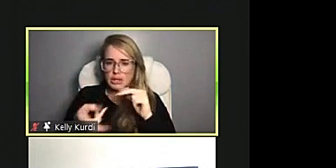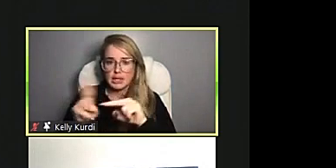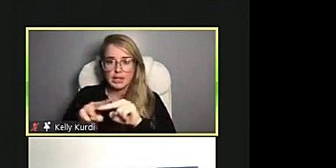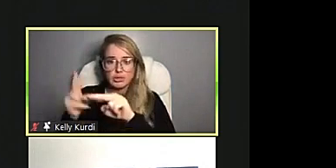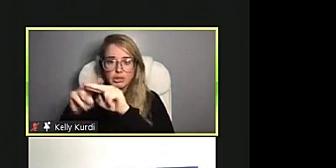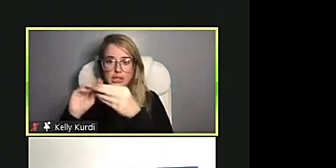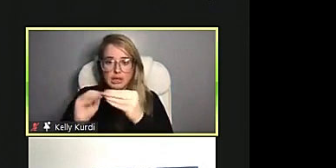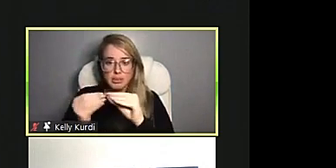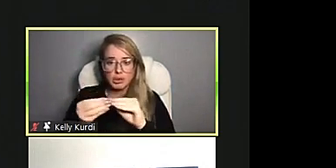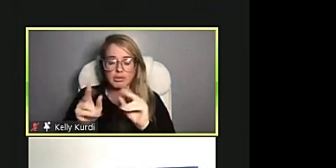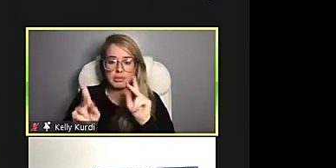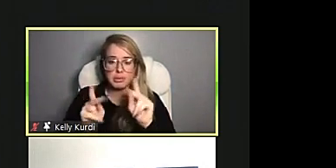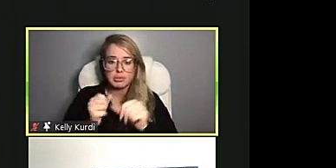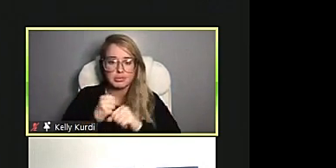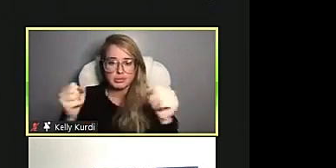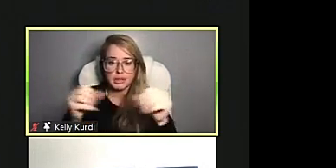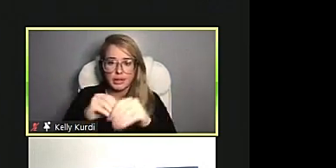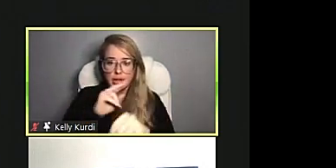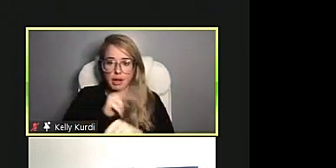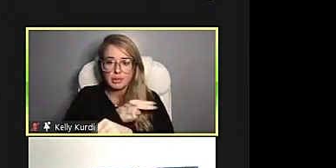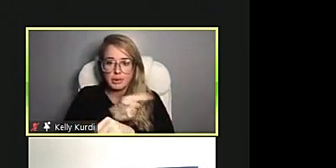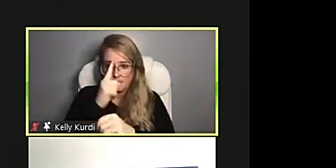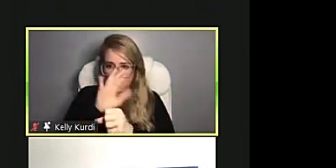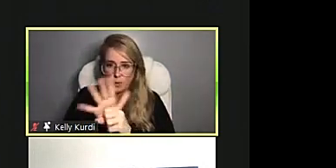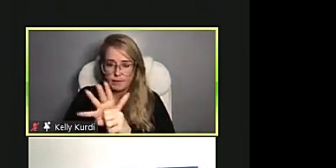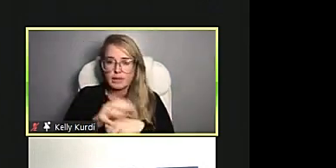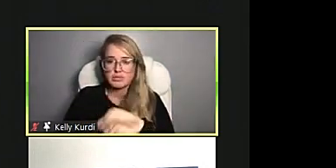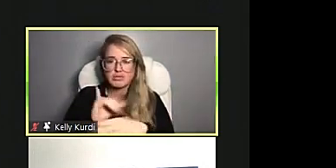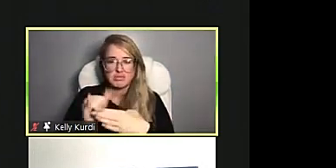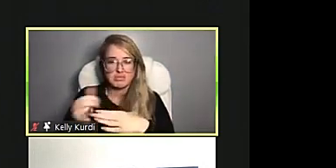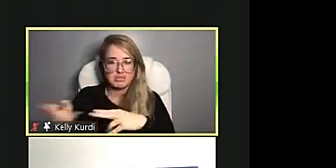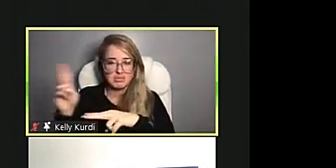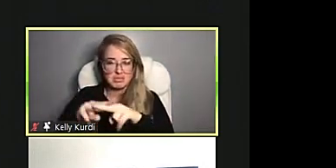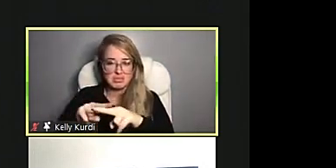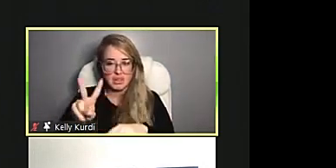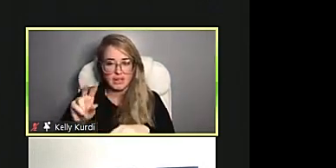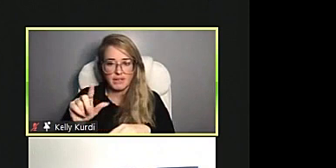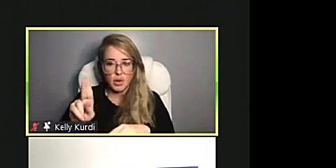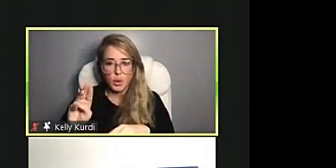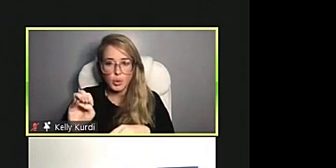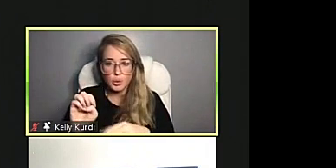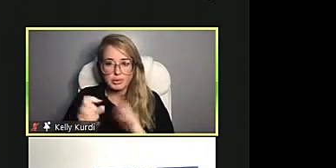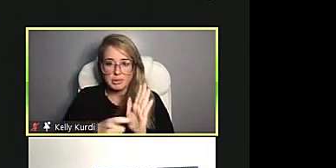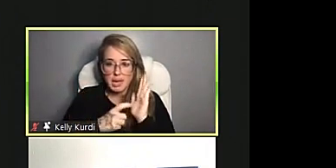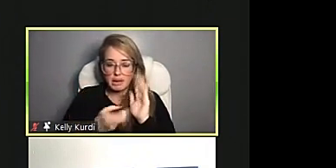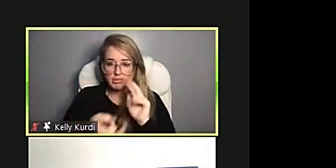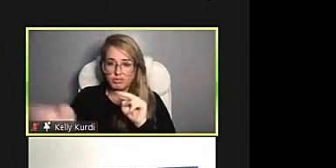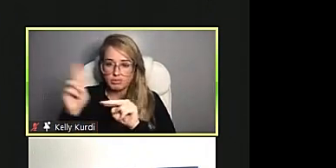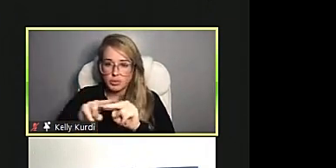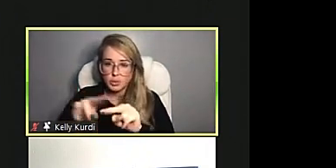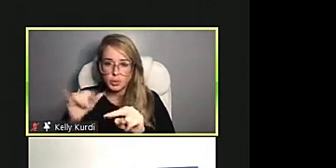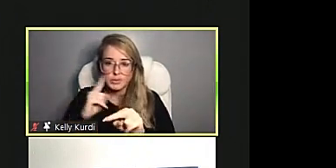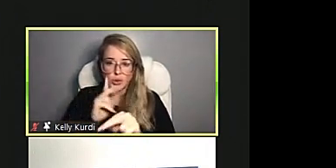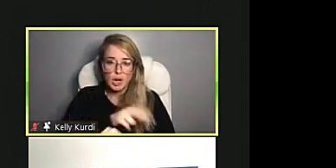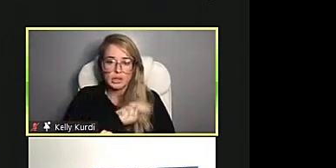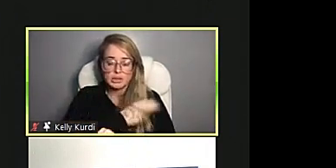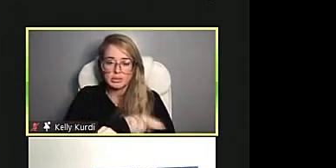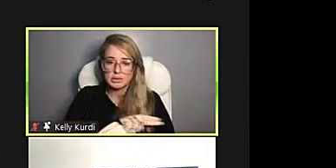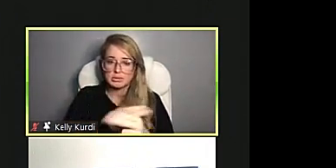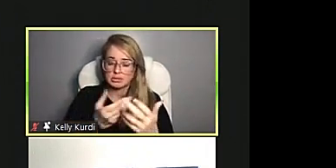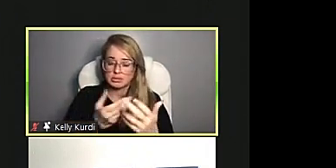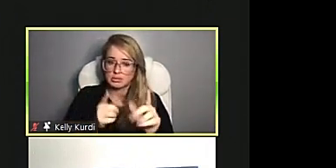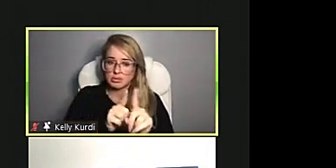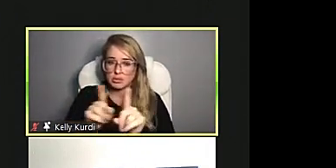COVID hospitalizations that we're seeing. That increases the volume, the demand on our hospitals, and